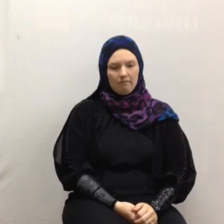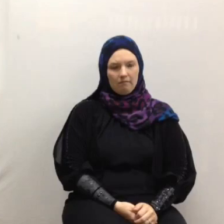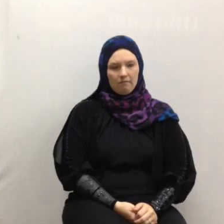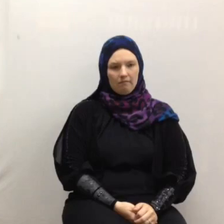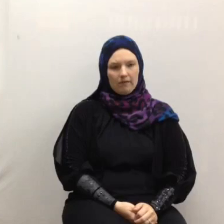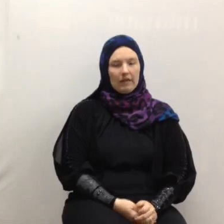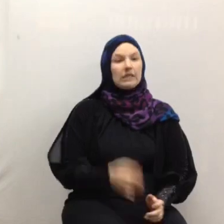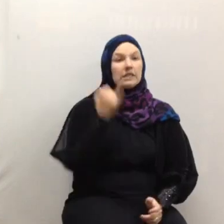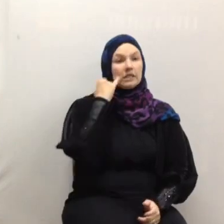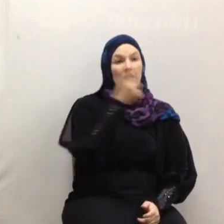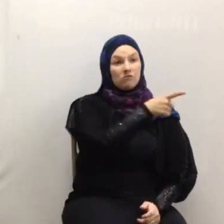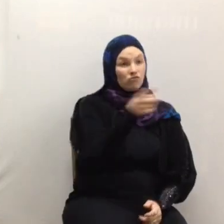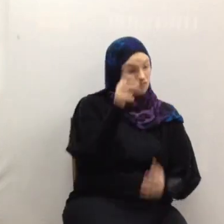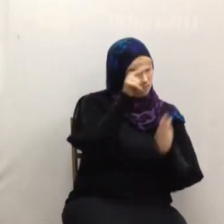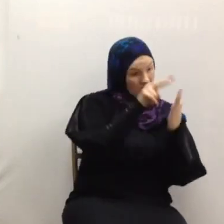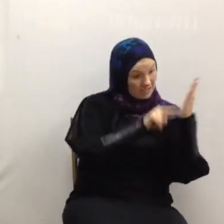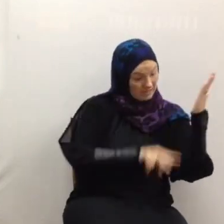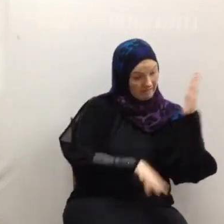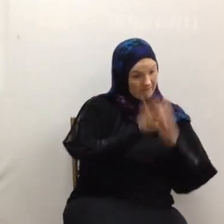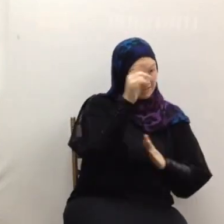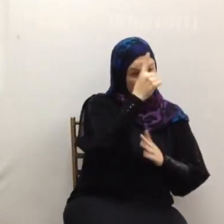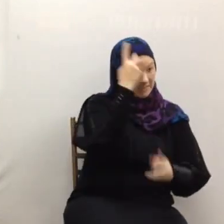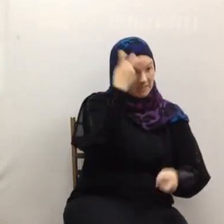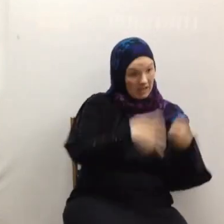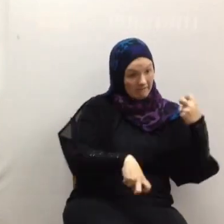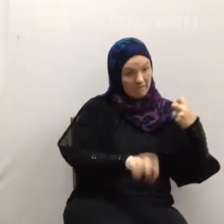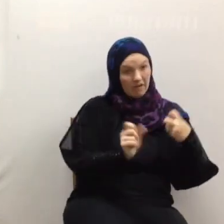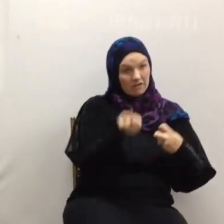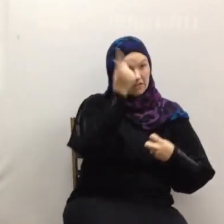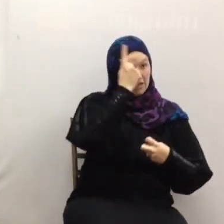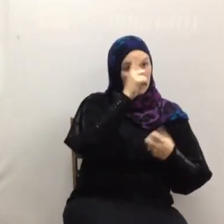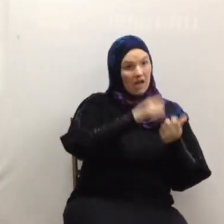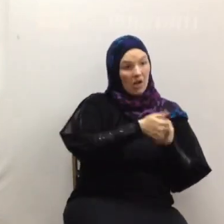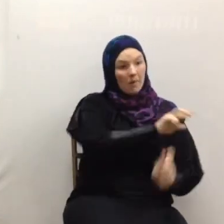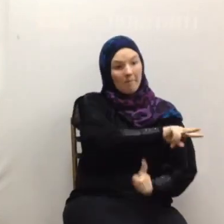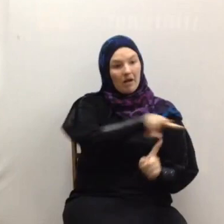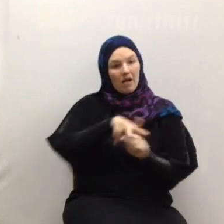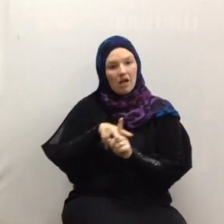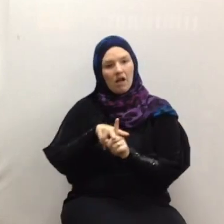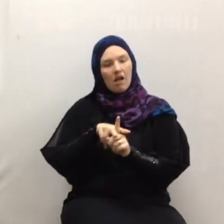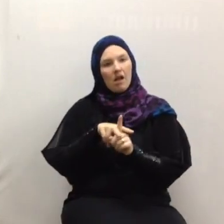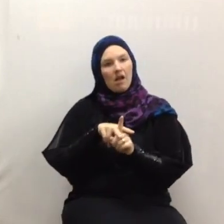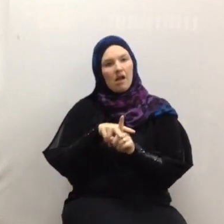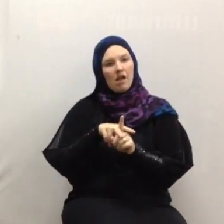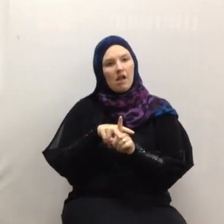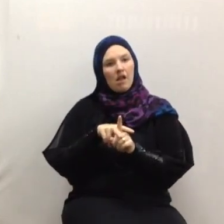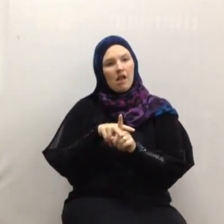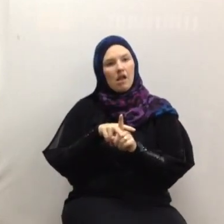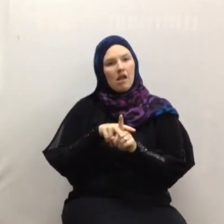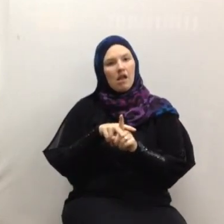to understand or how to apply, if they just refer it to the messenger,